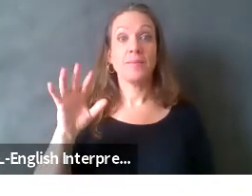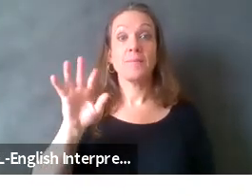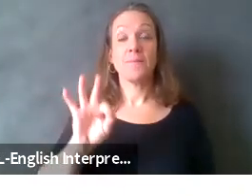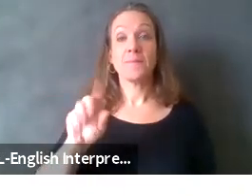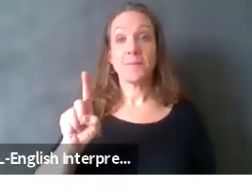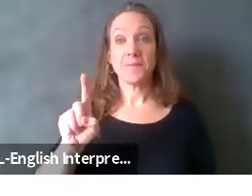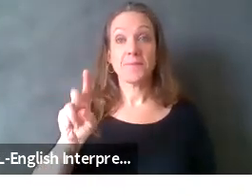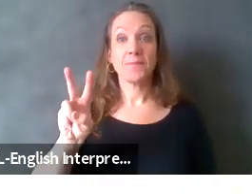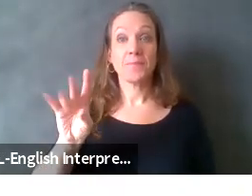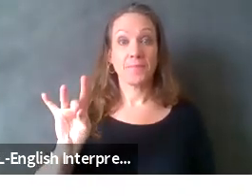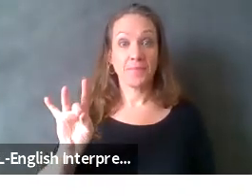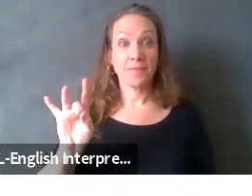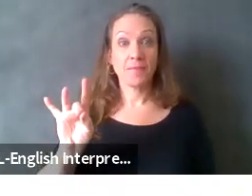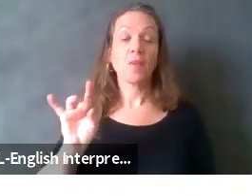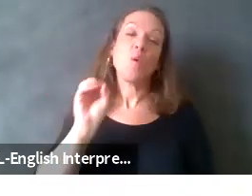1-669-900-9128 or